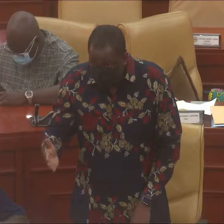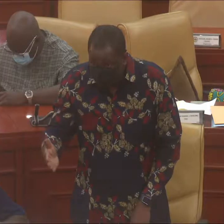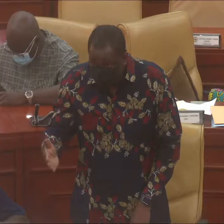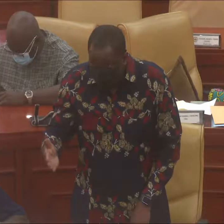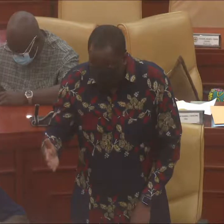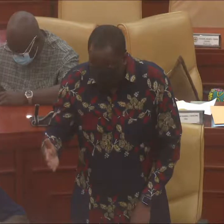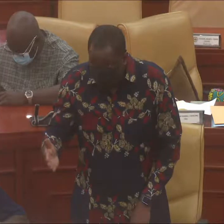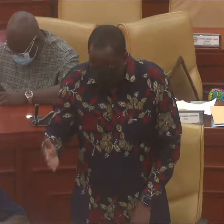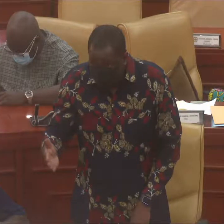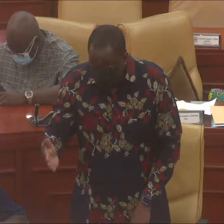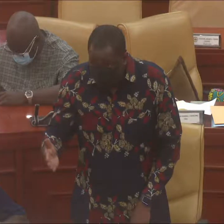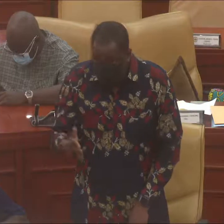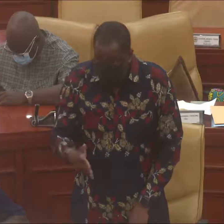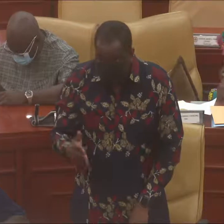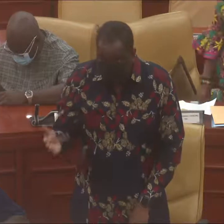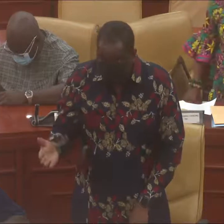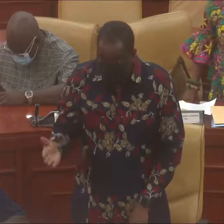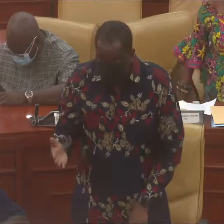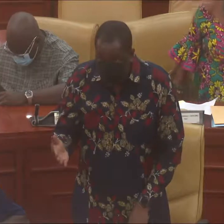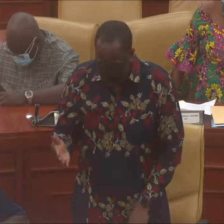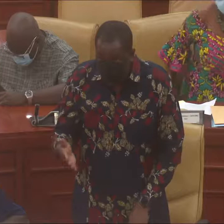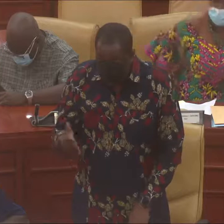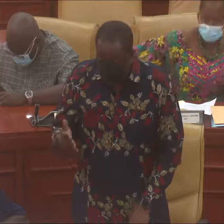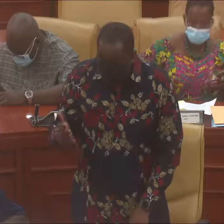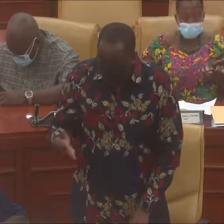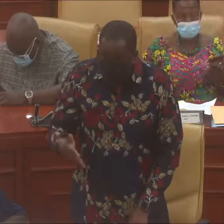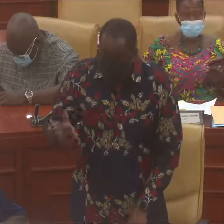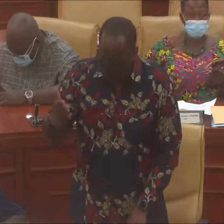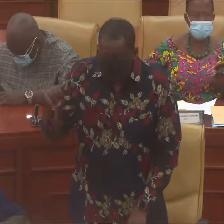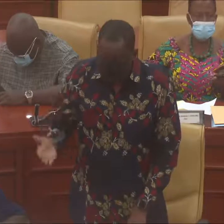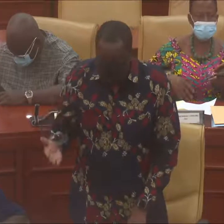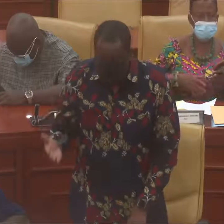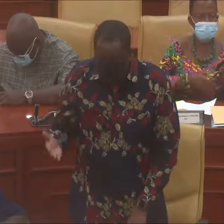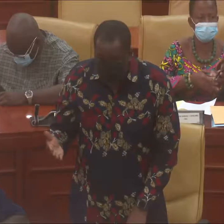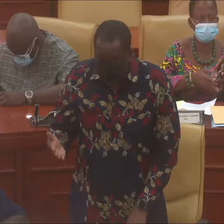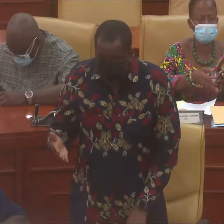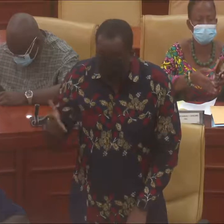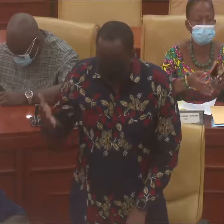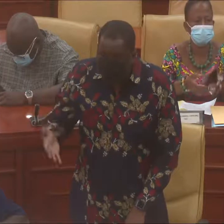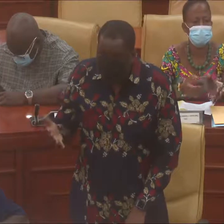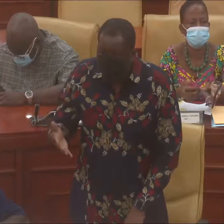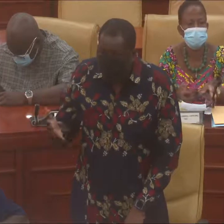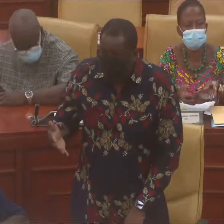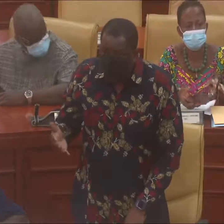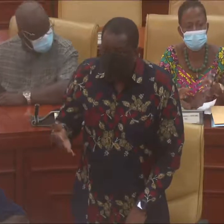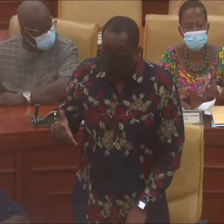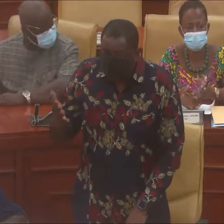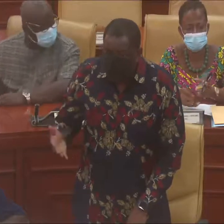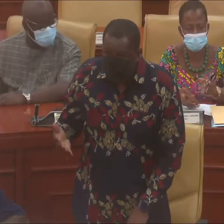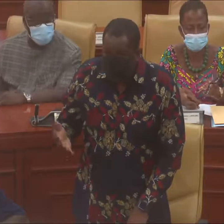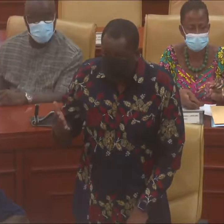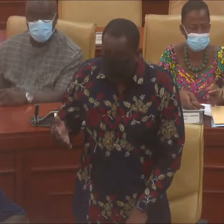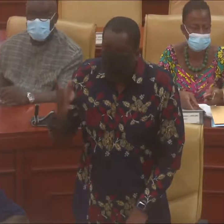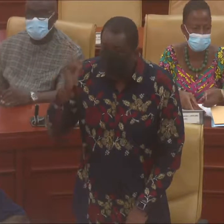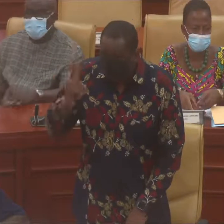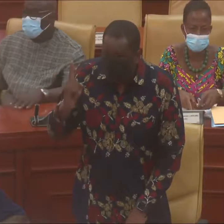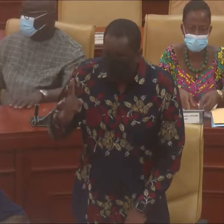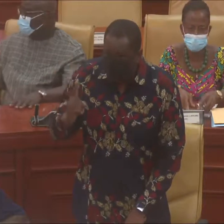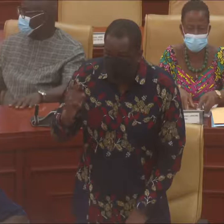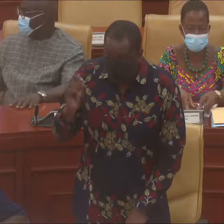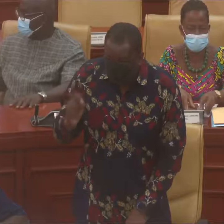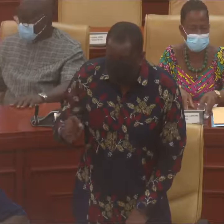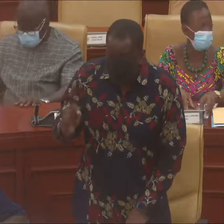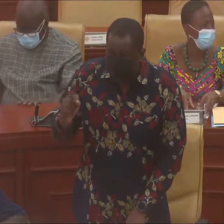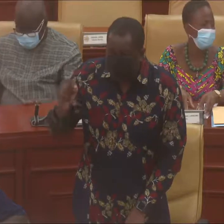10% to 13%, will you consider a situation where when recruitment is done, every member of parliament could say that at least I know